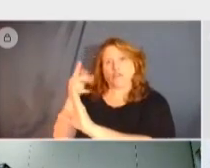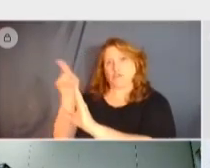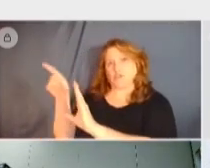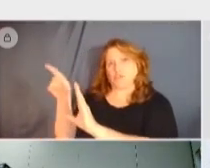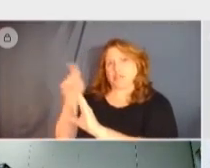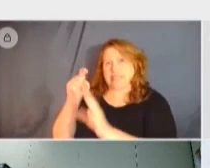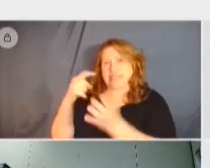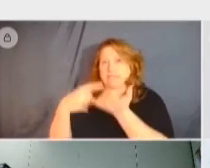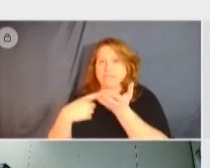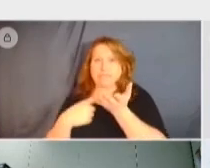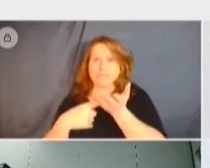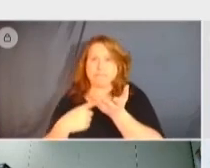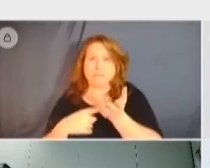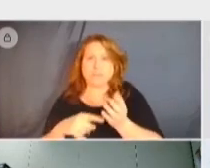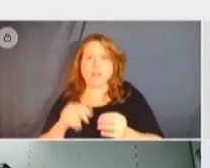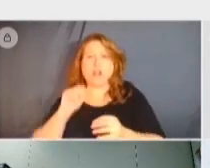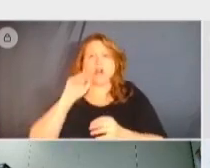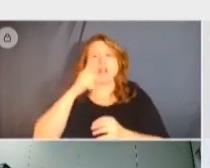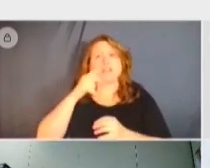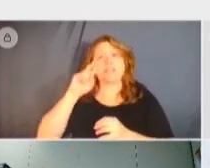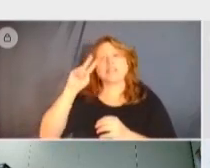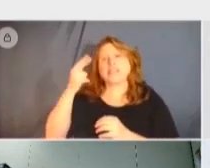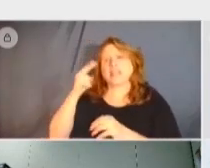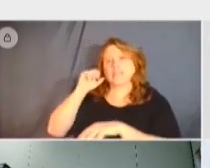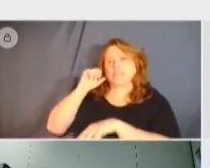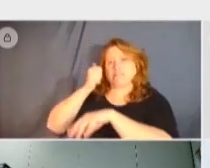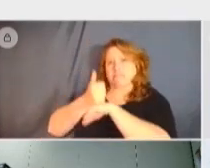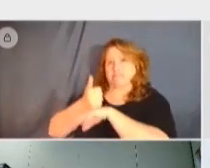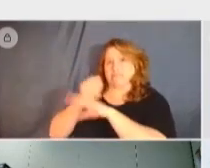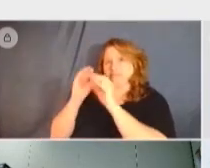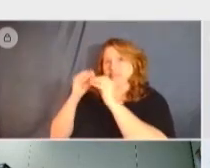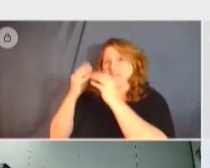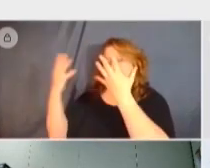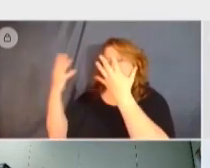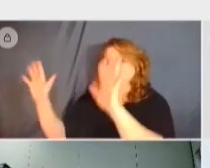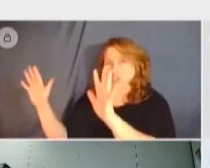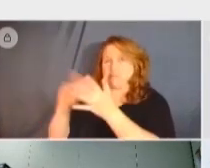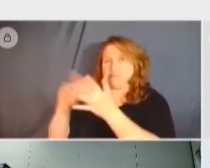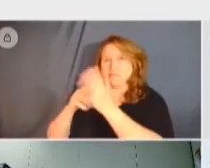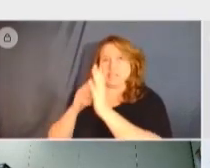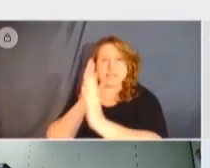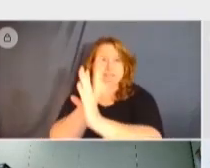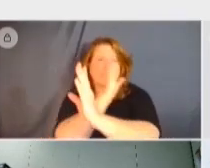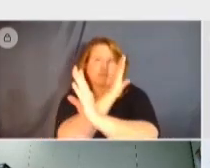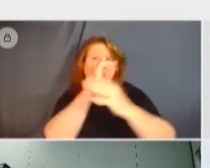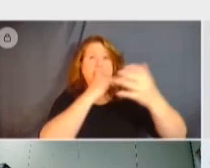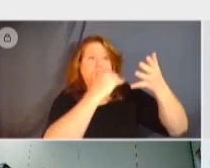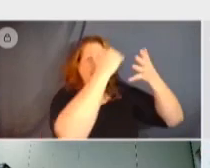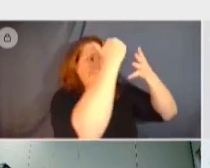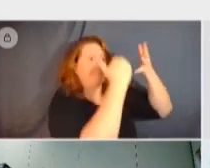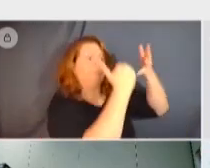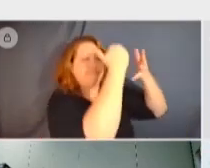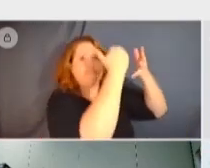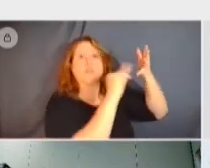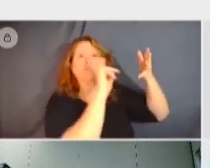Do we need to set that date now? Well, why don't we tentatively say July 28th? July